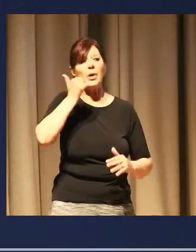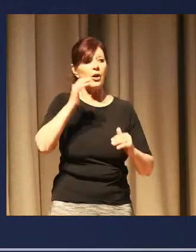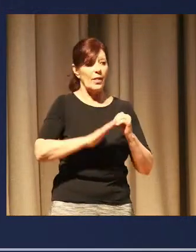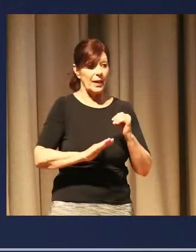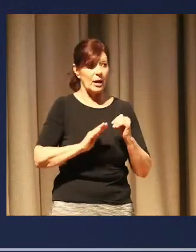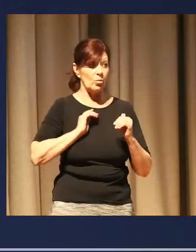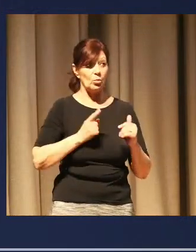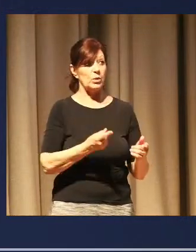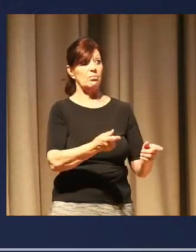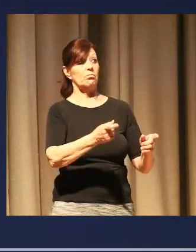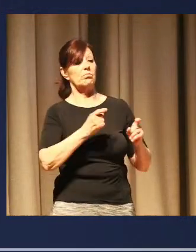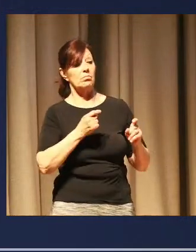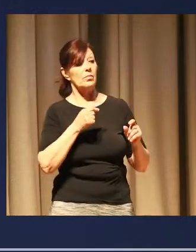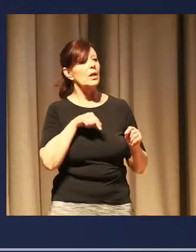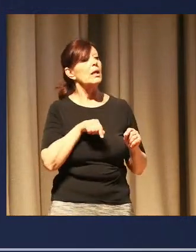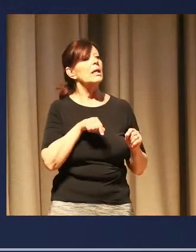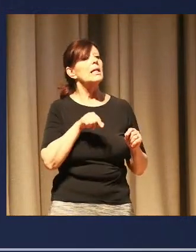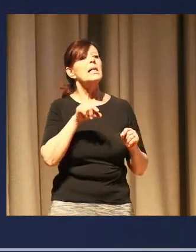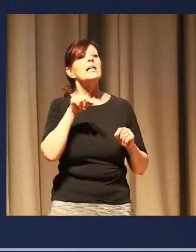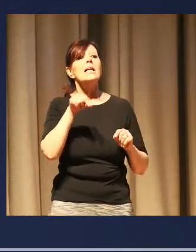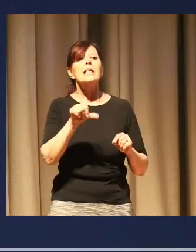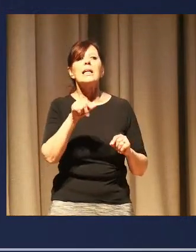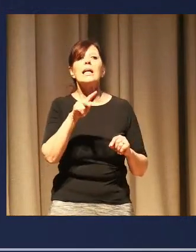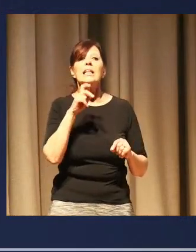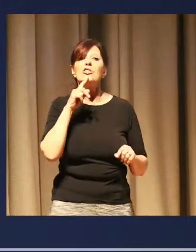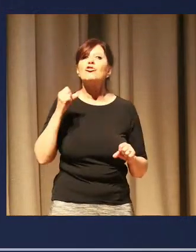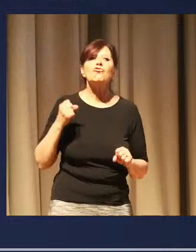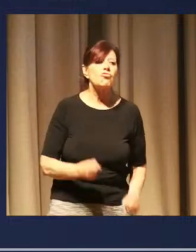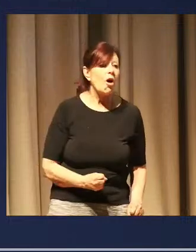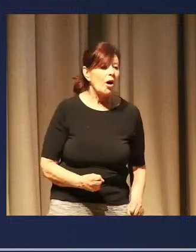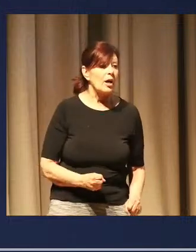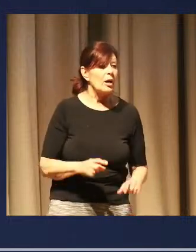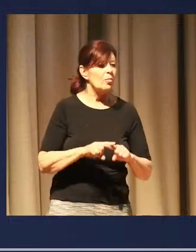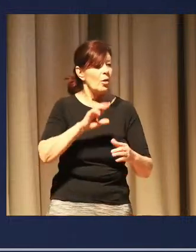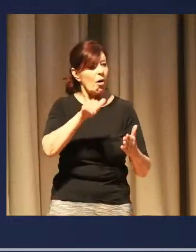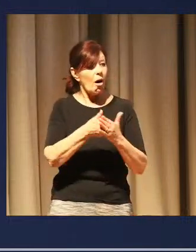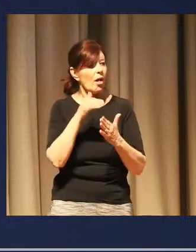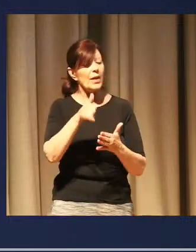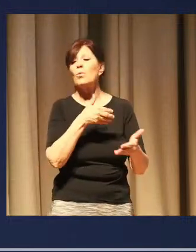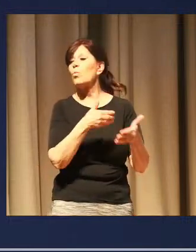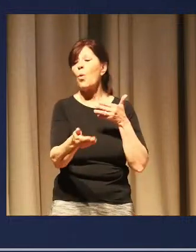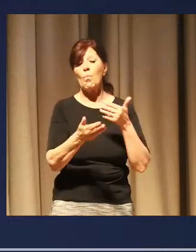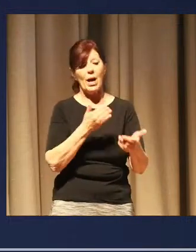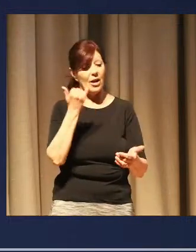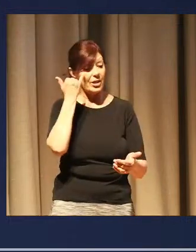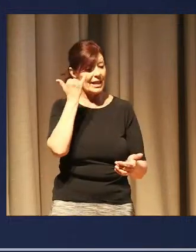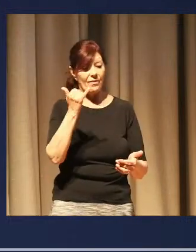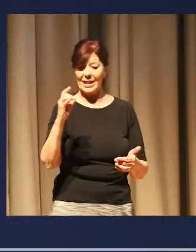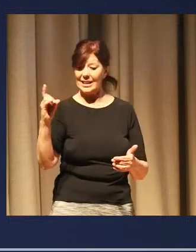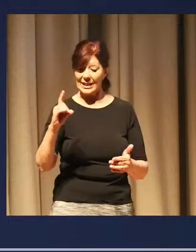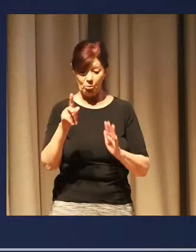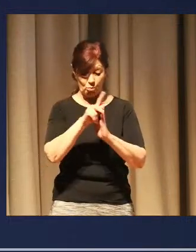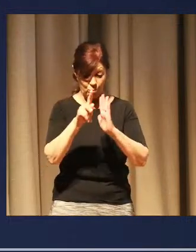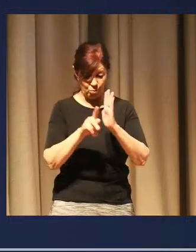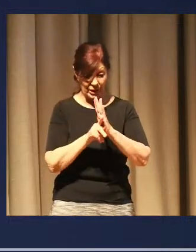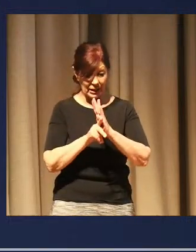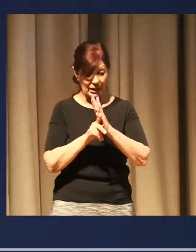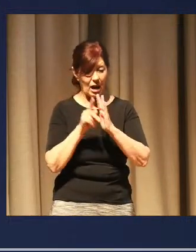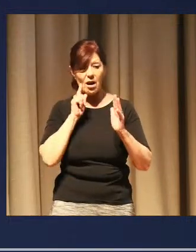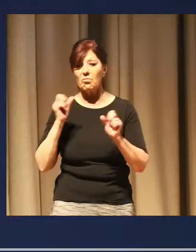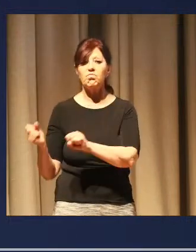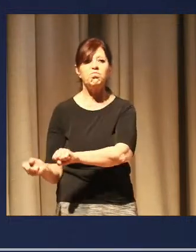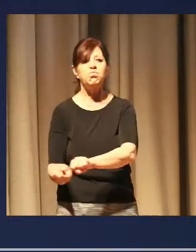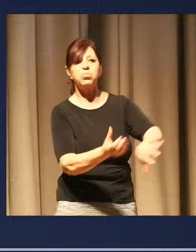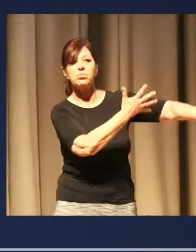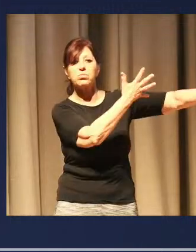when we inherited it. The state of Erie County is strong, but all of that won't matter if the bedrock democratic principles of our nation are tossed